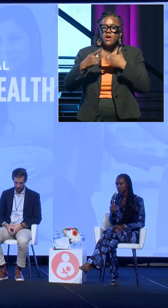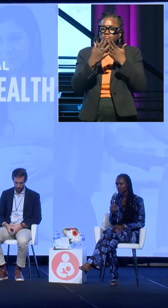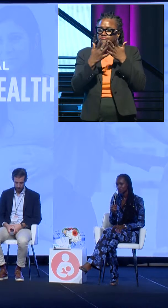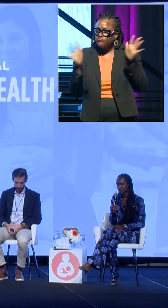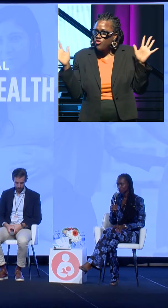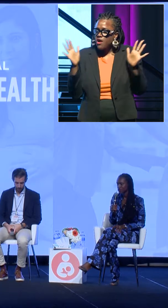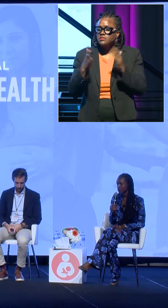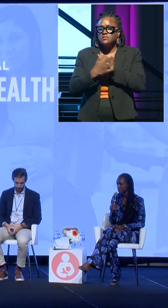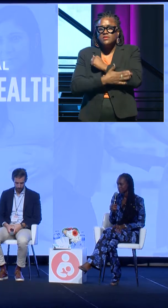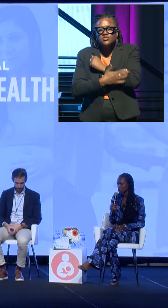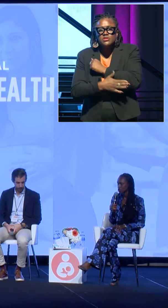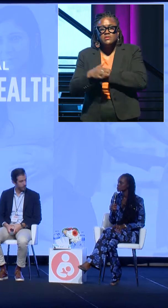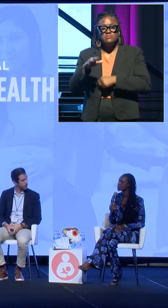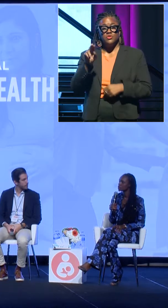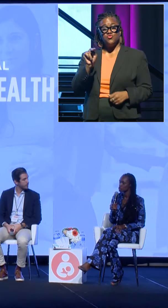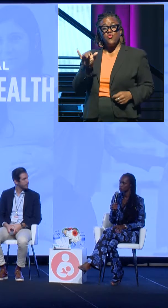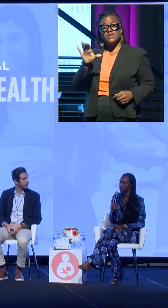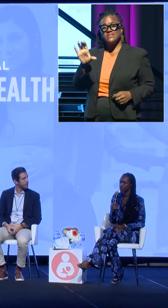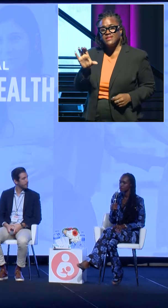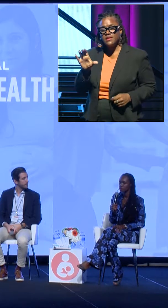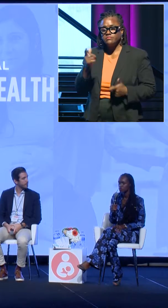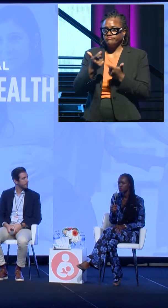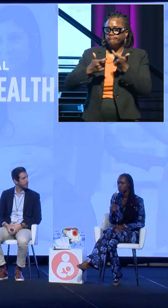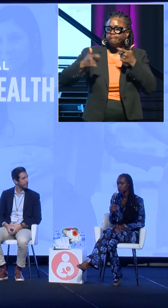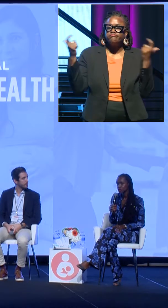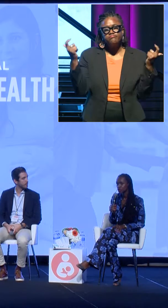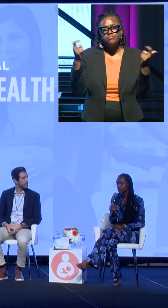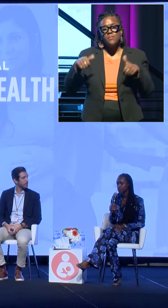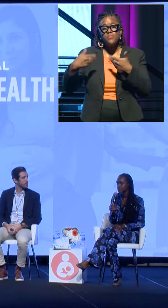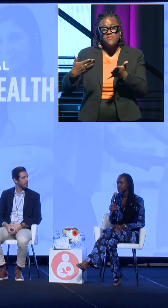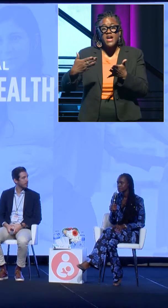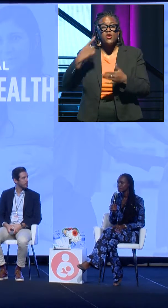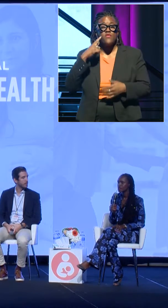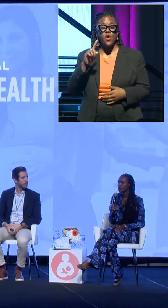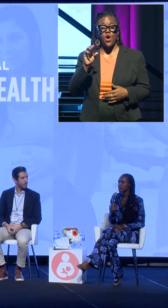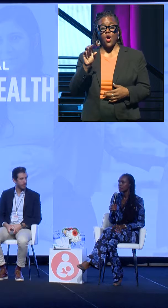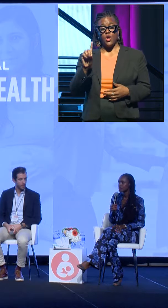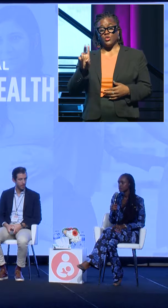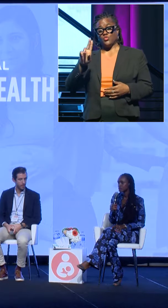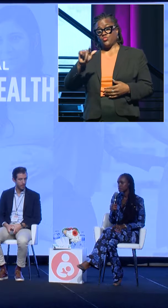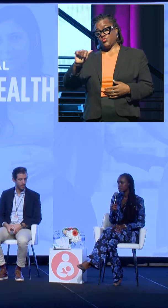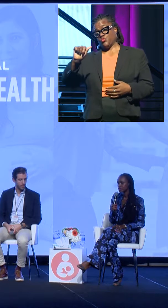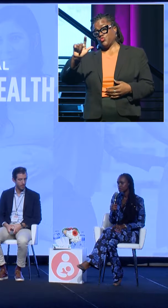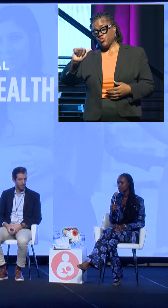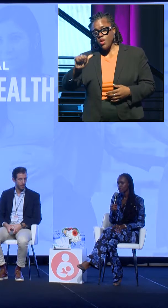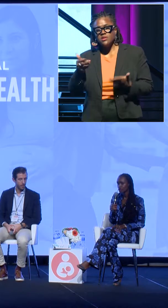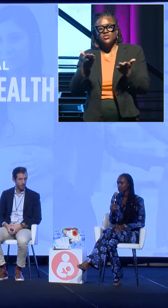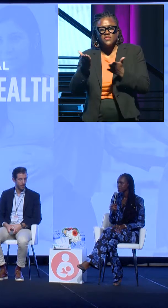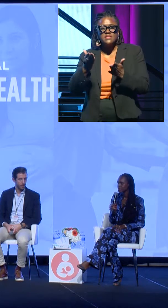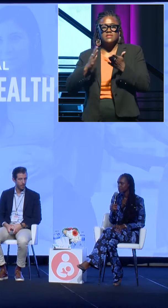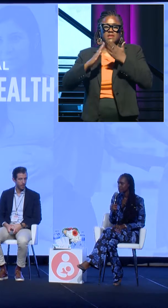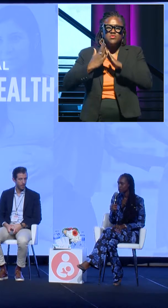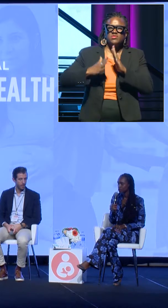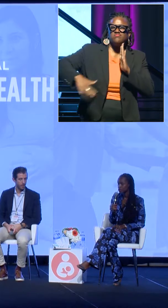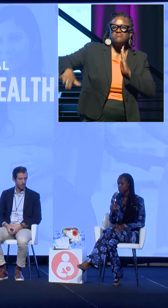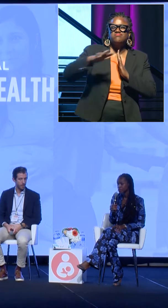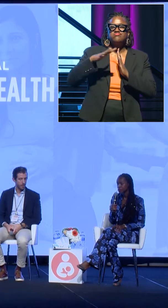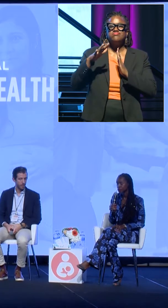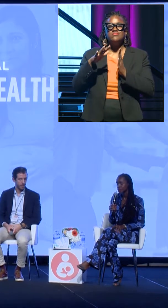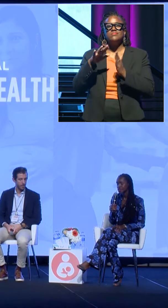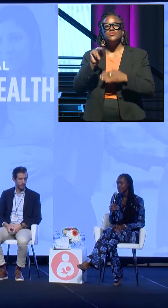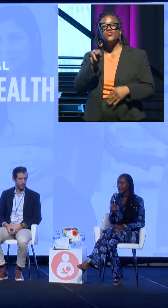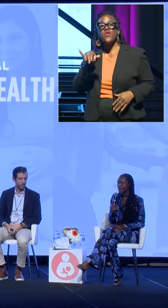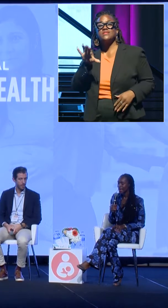the country, including in New York City, where we're the largest provider of pro bono doula services to communities across New York City in 33